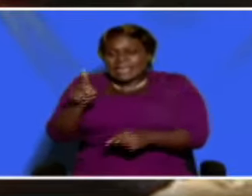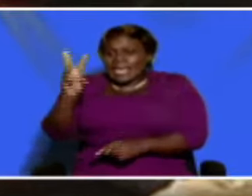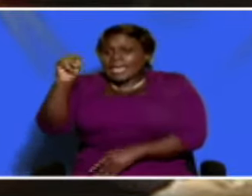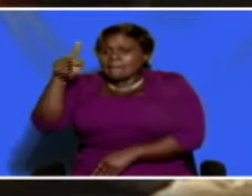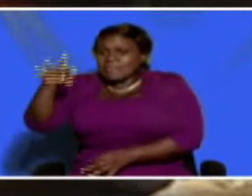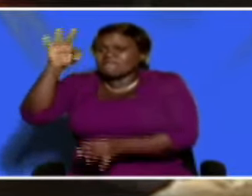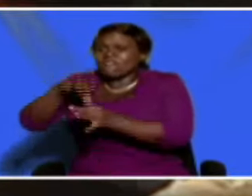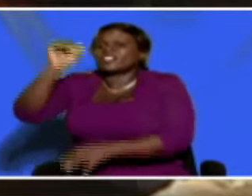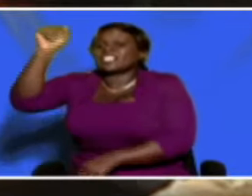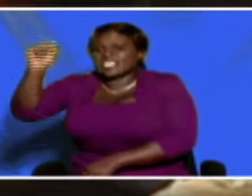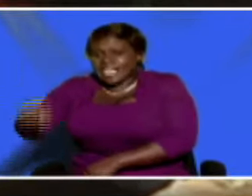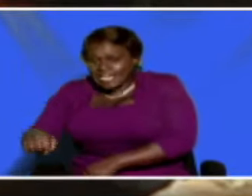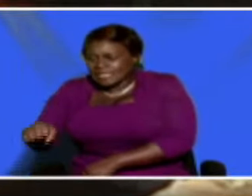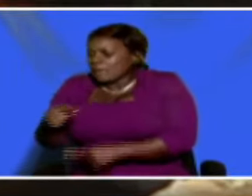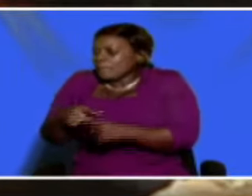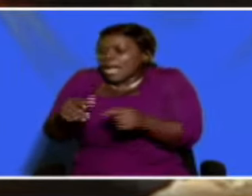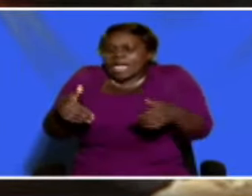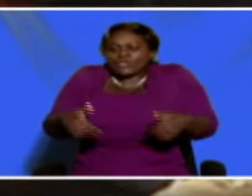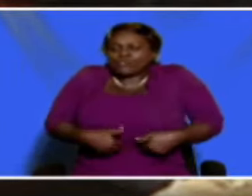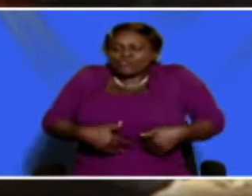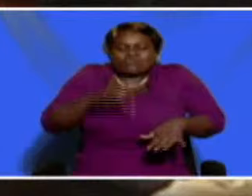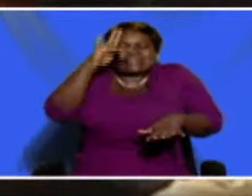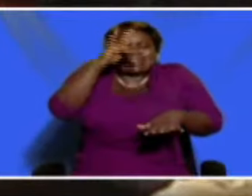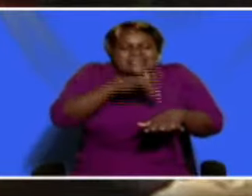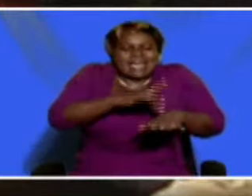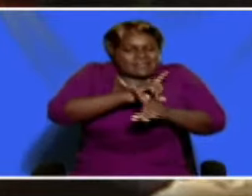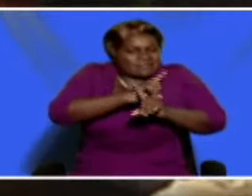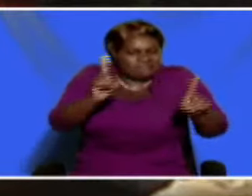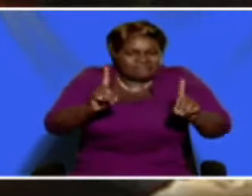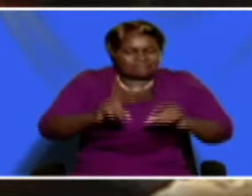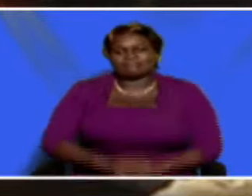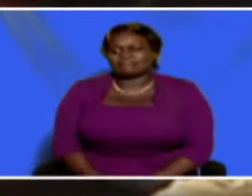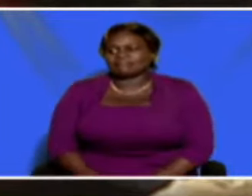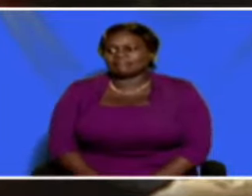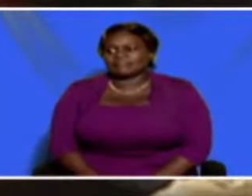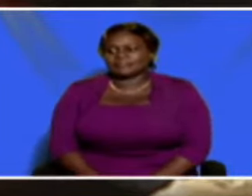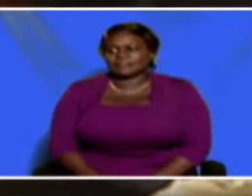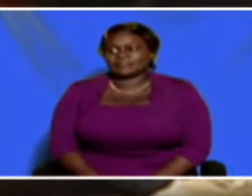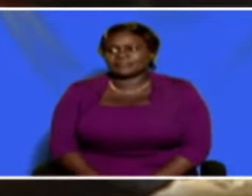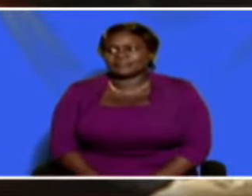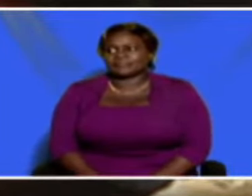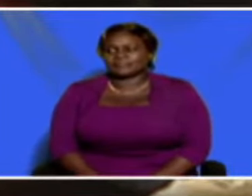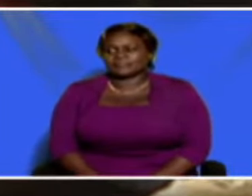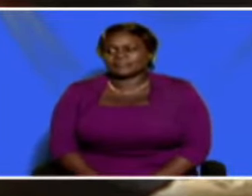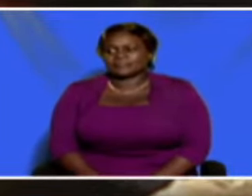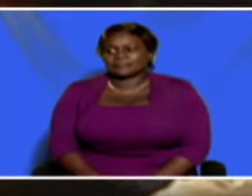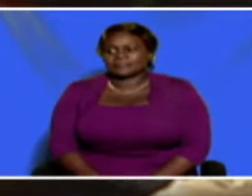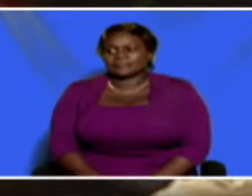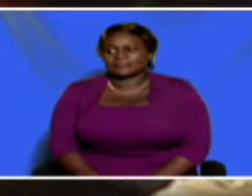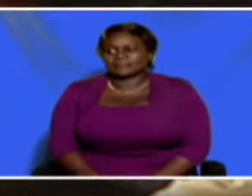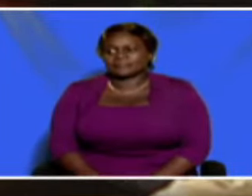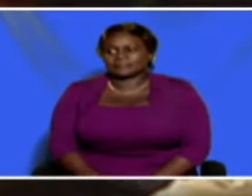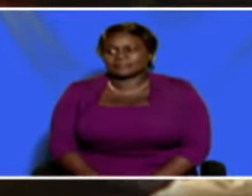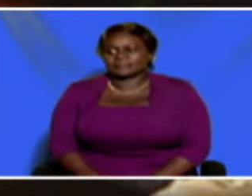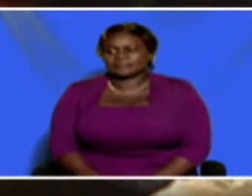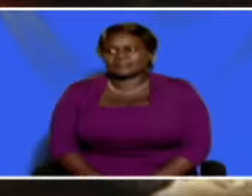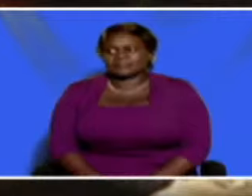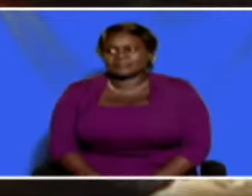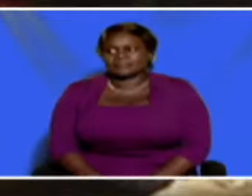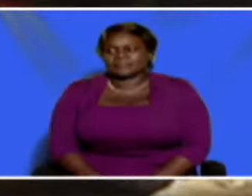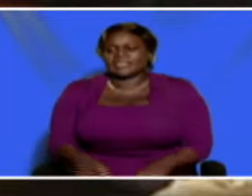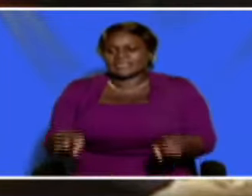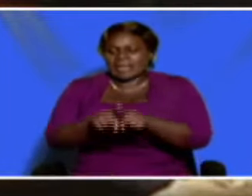MPs who voted in favor of the Finance Bill 2024, Kosgei told KTN's Dennis Aseto that the protesters did not harm him